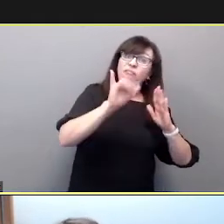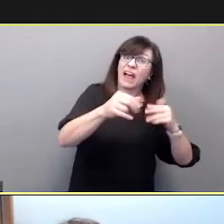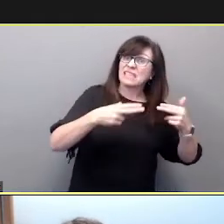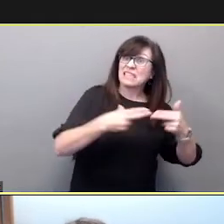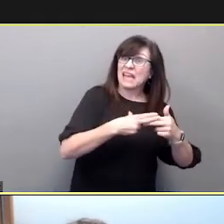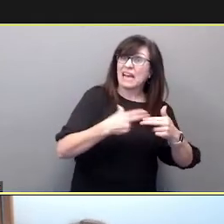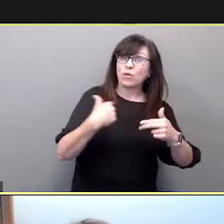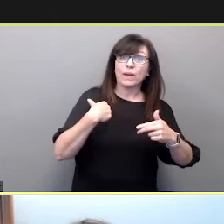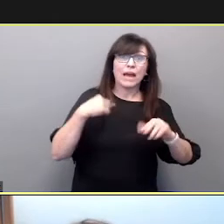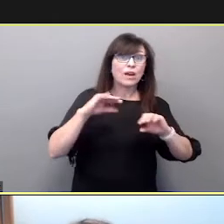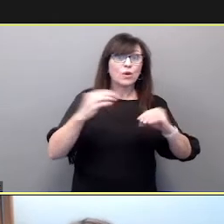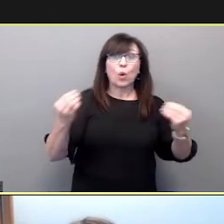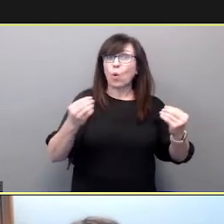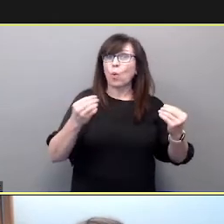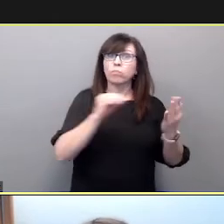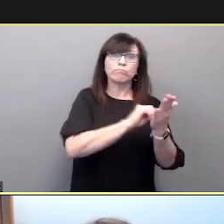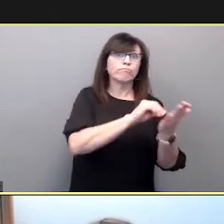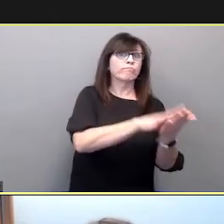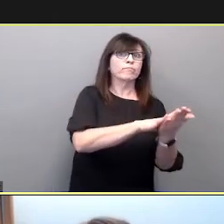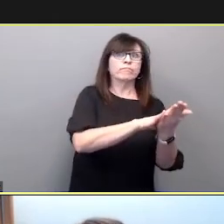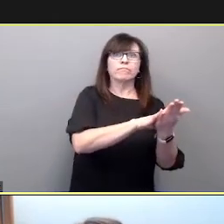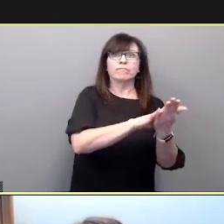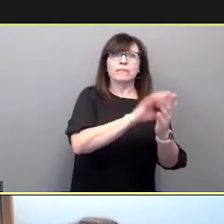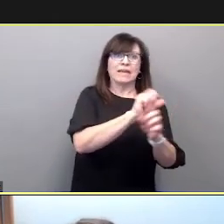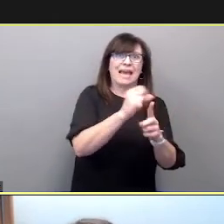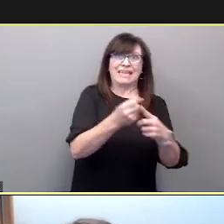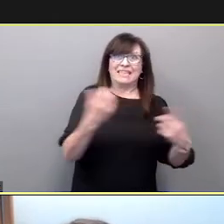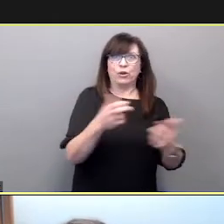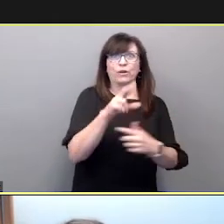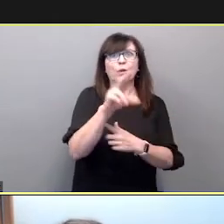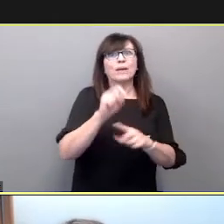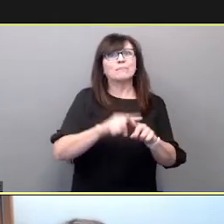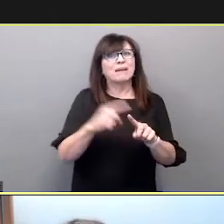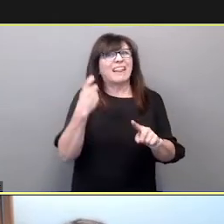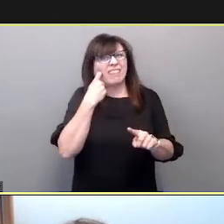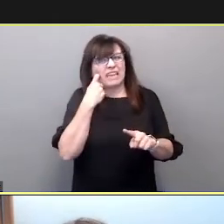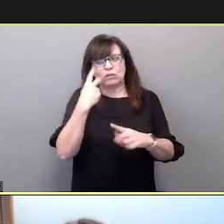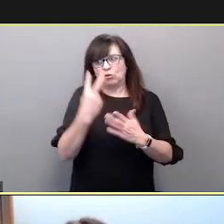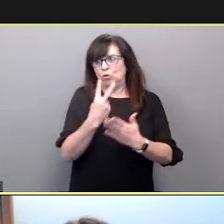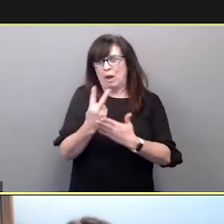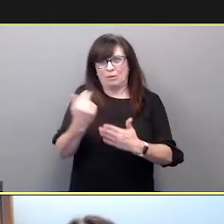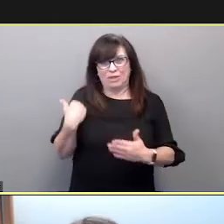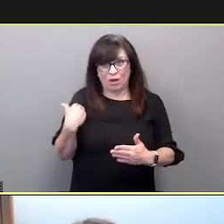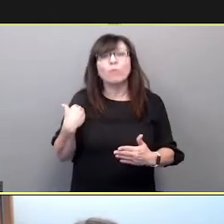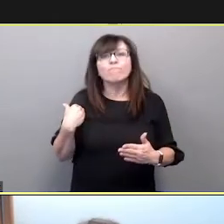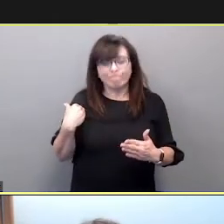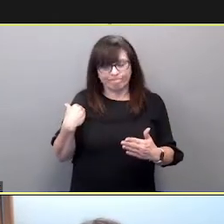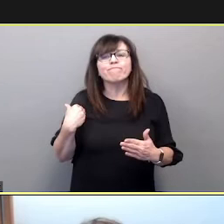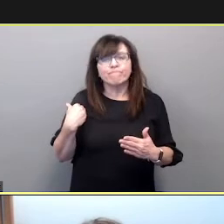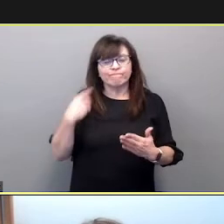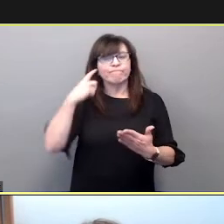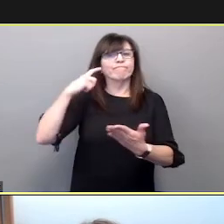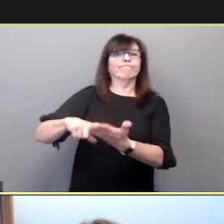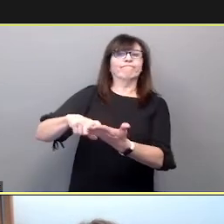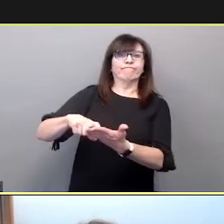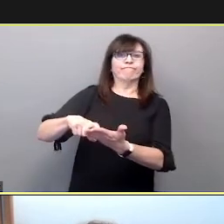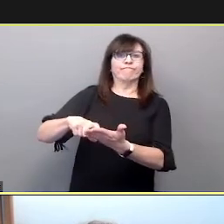have a documented case in the United States, but in fact, I think just a few hours ago, it has been